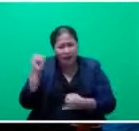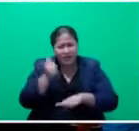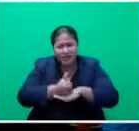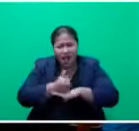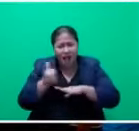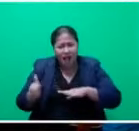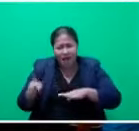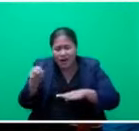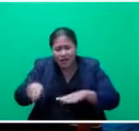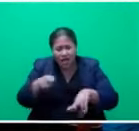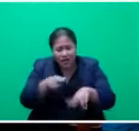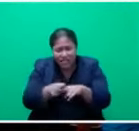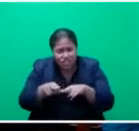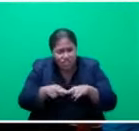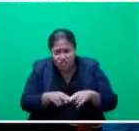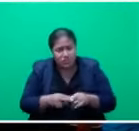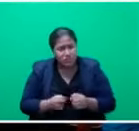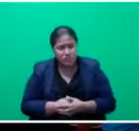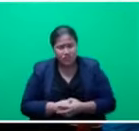Order.